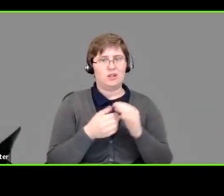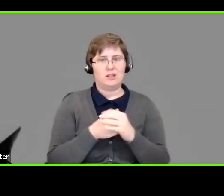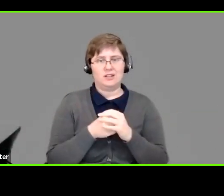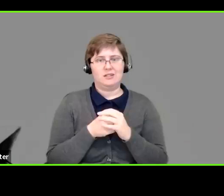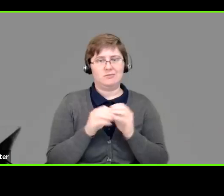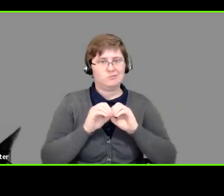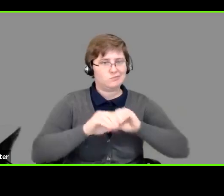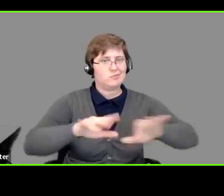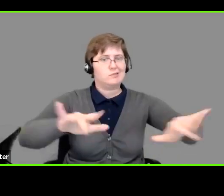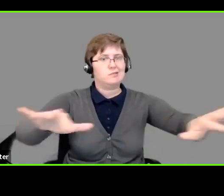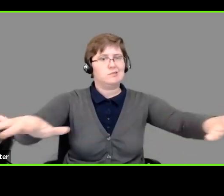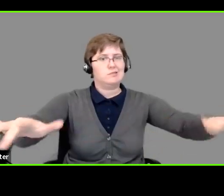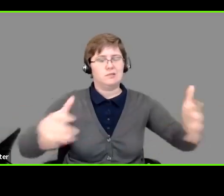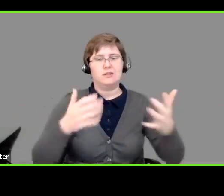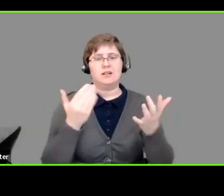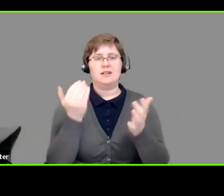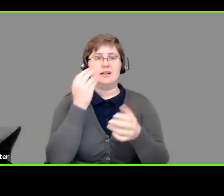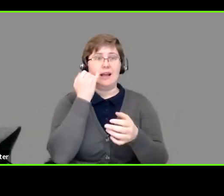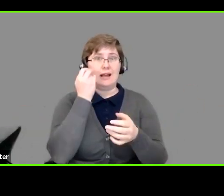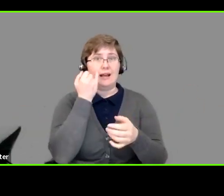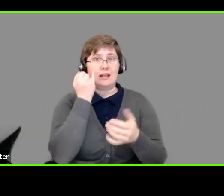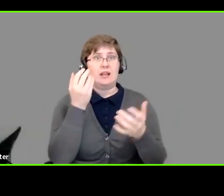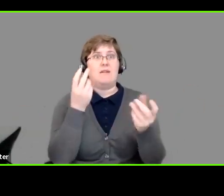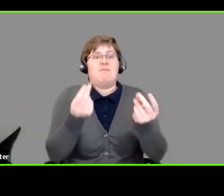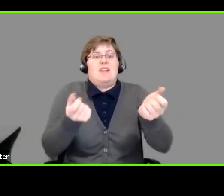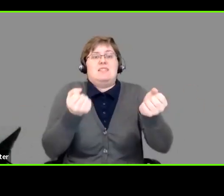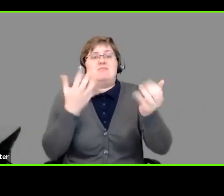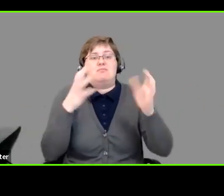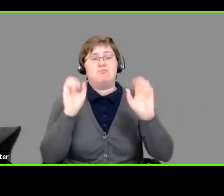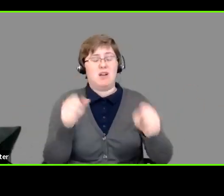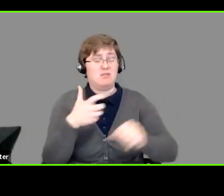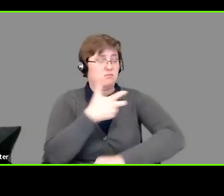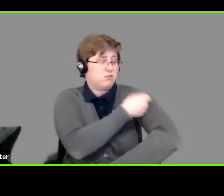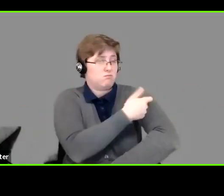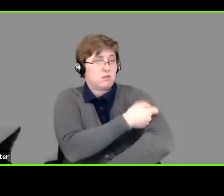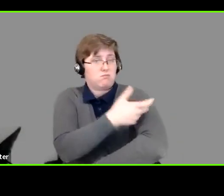The idea is to, again, get them out as quick as possible.